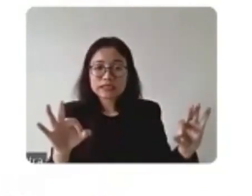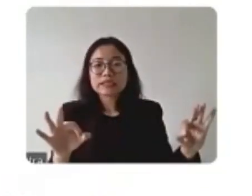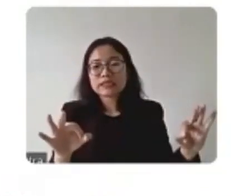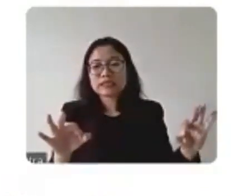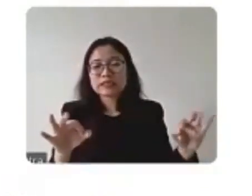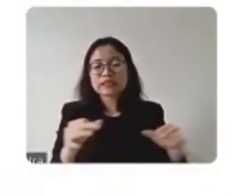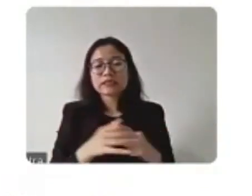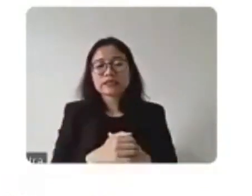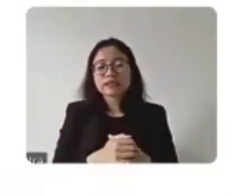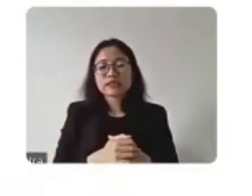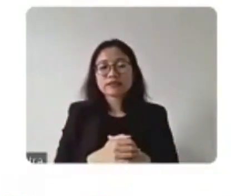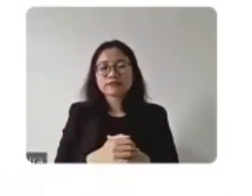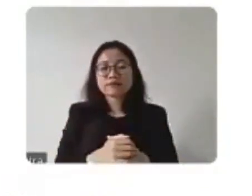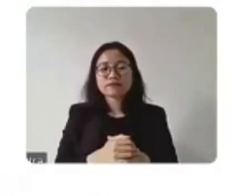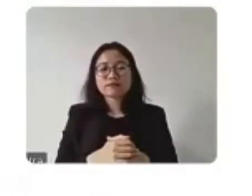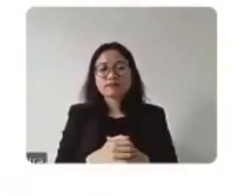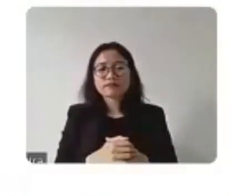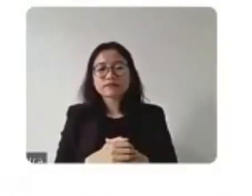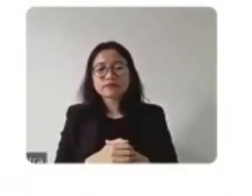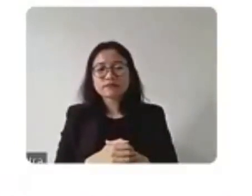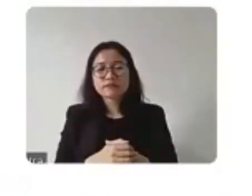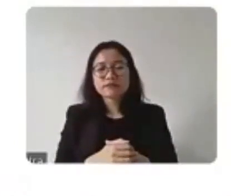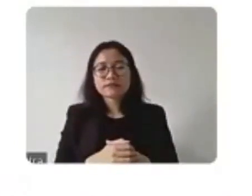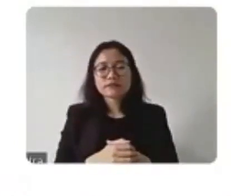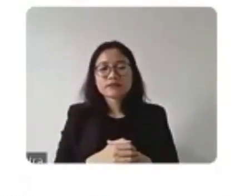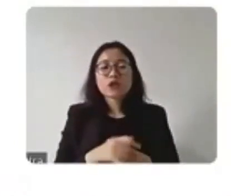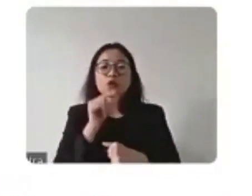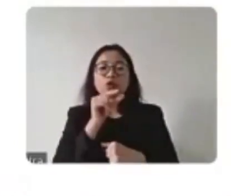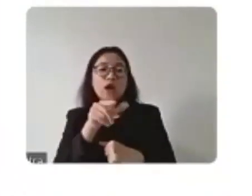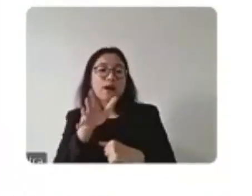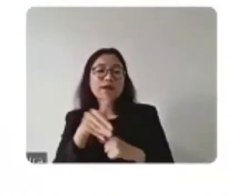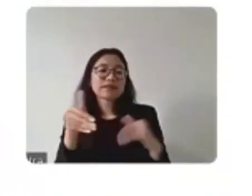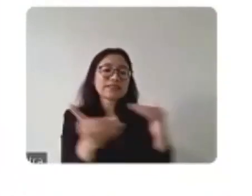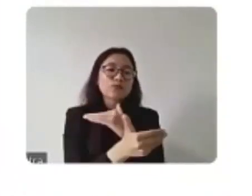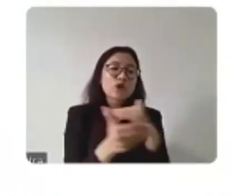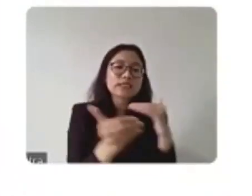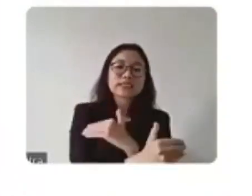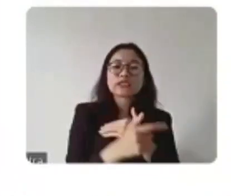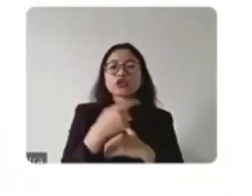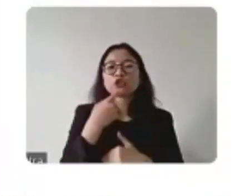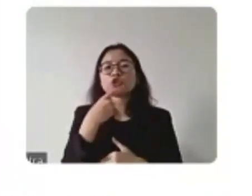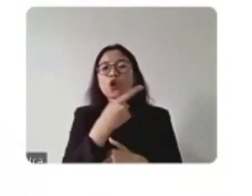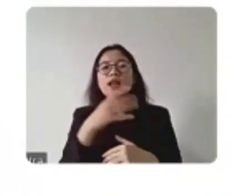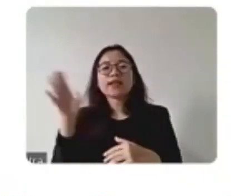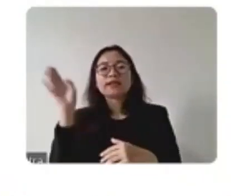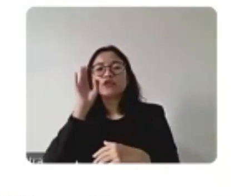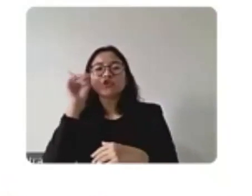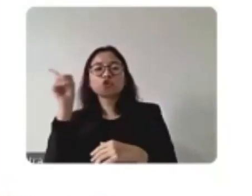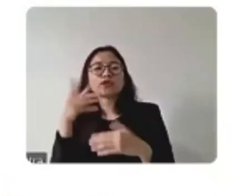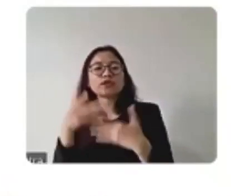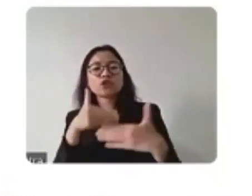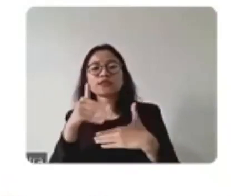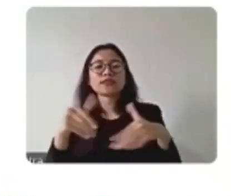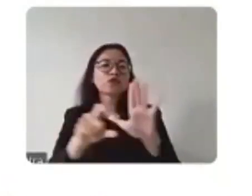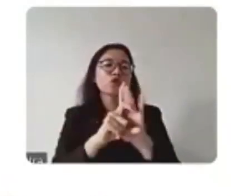the for transportation or for industry, but also to make sure that at the household level,